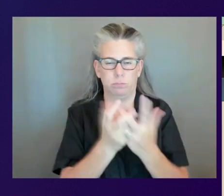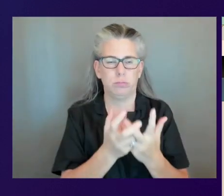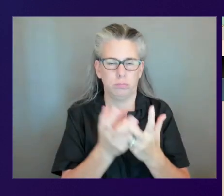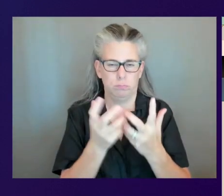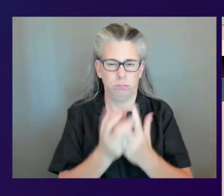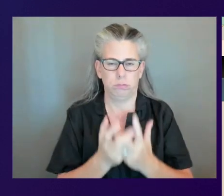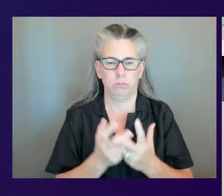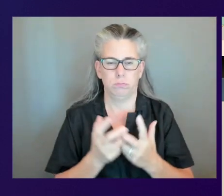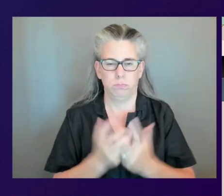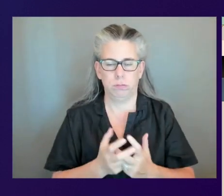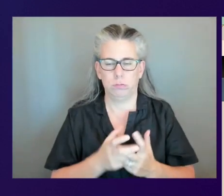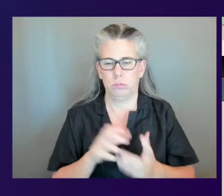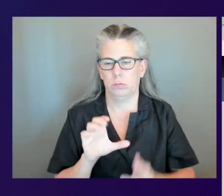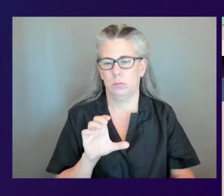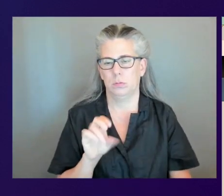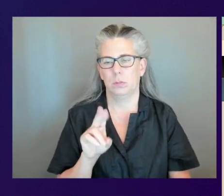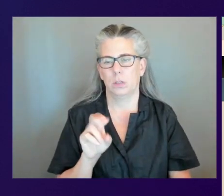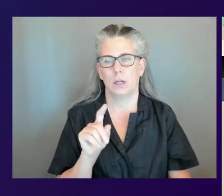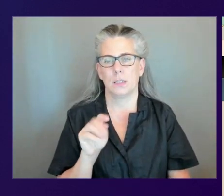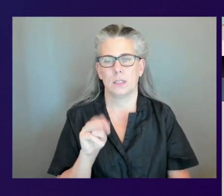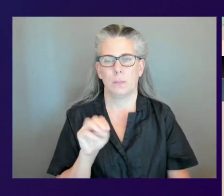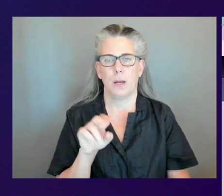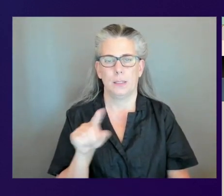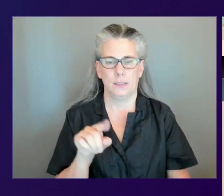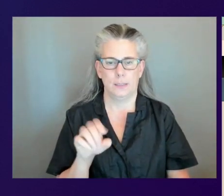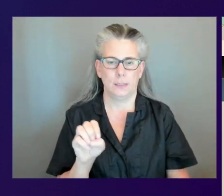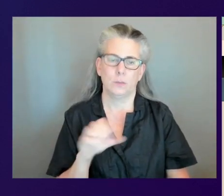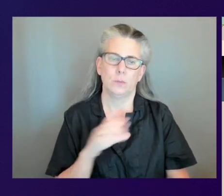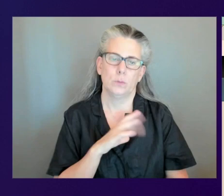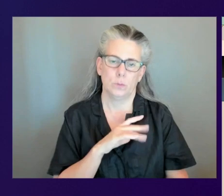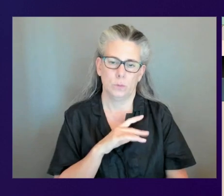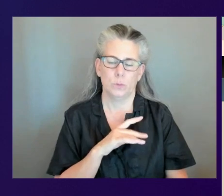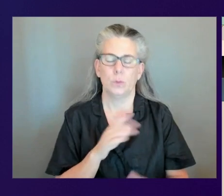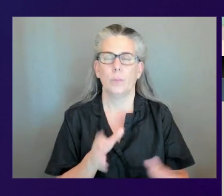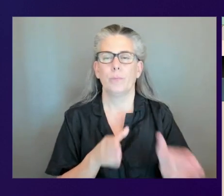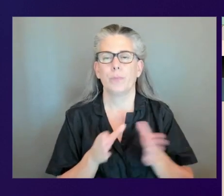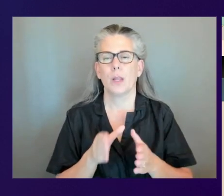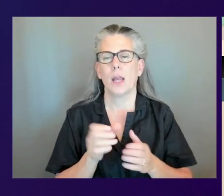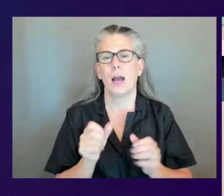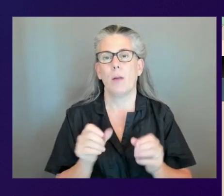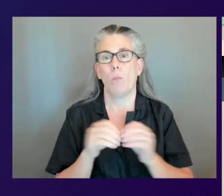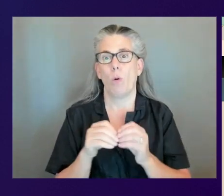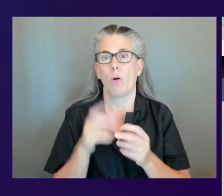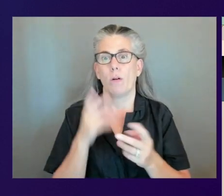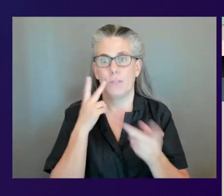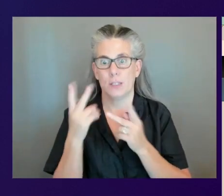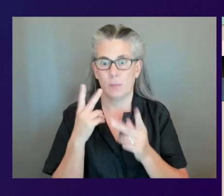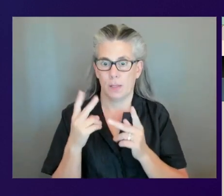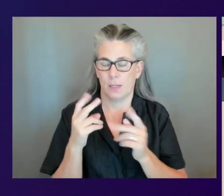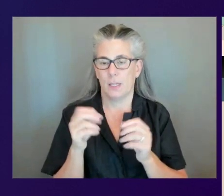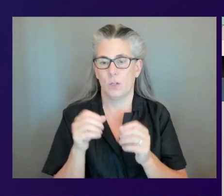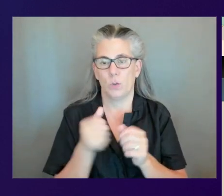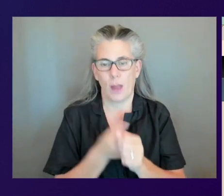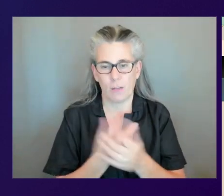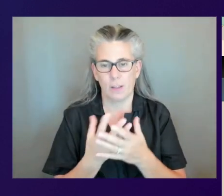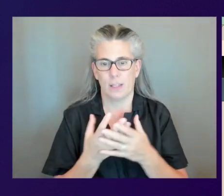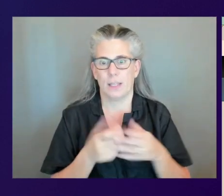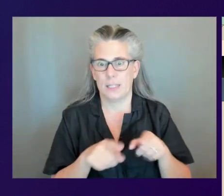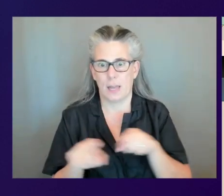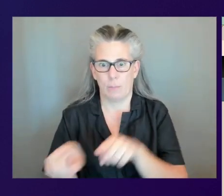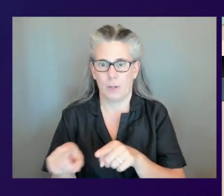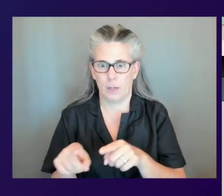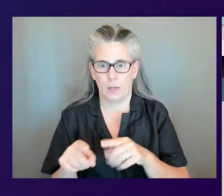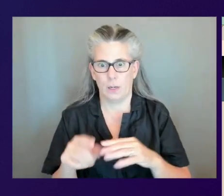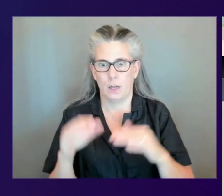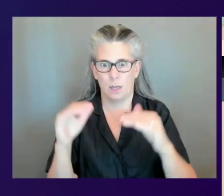to that, though, those admins that are in charge have more visibility into everything that's happening at a level that I am not